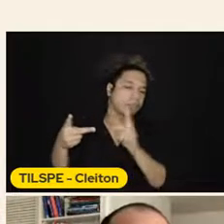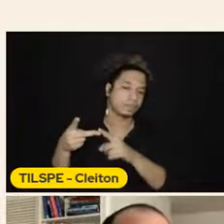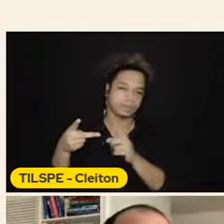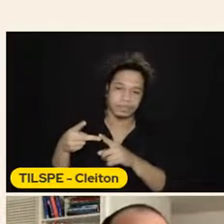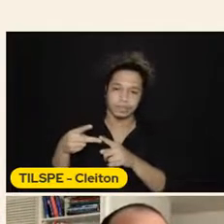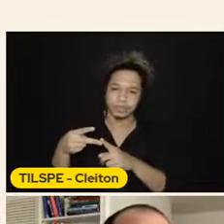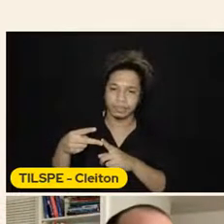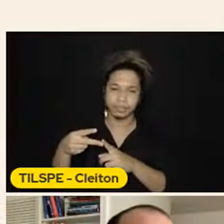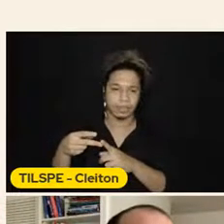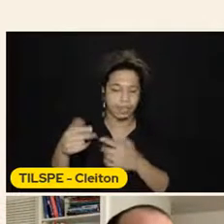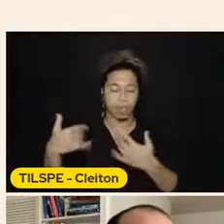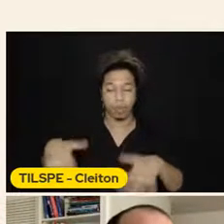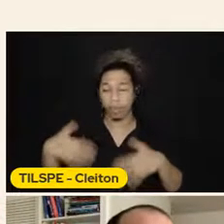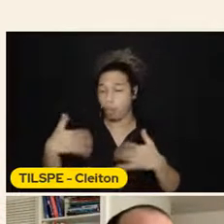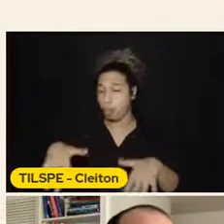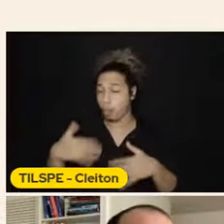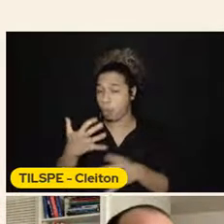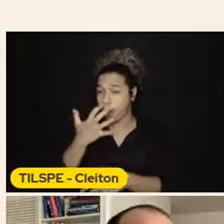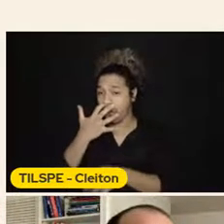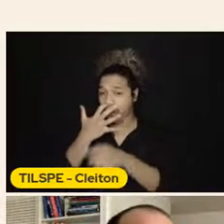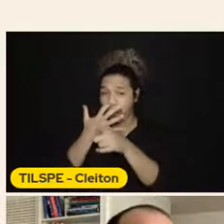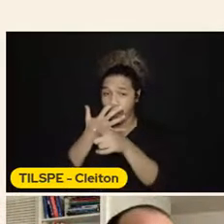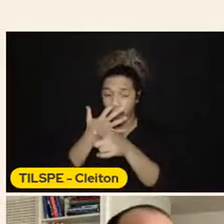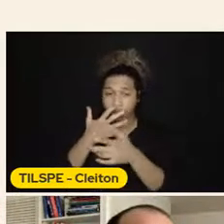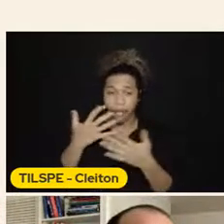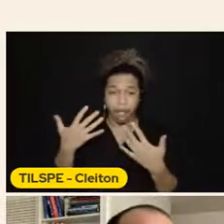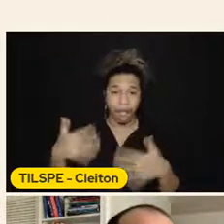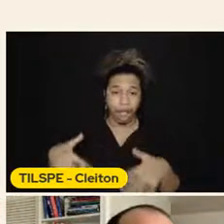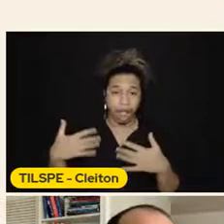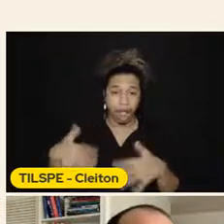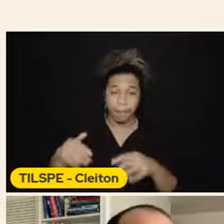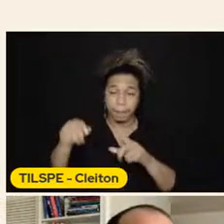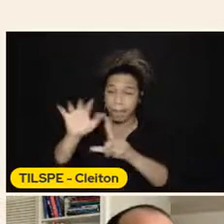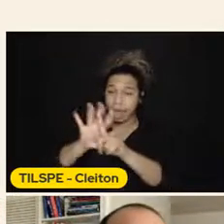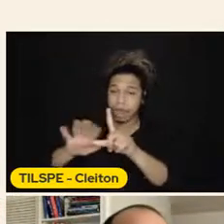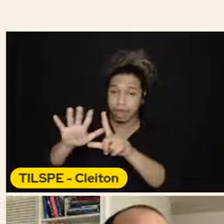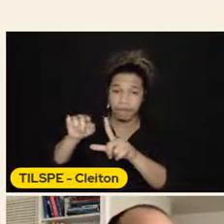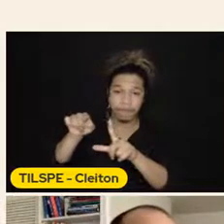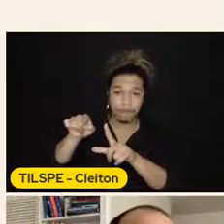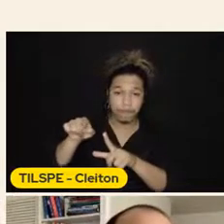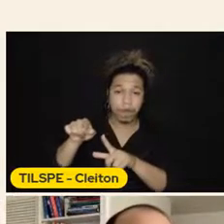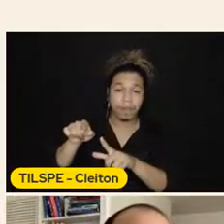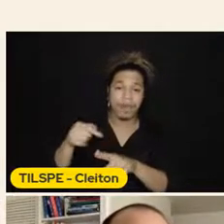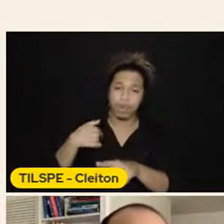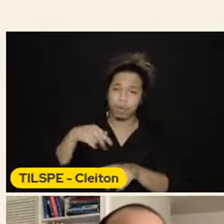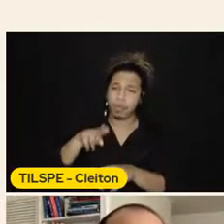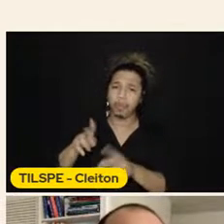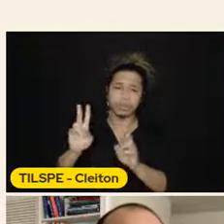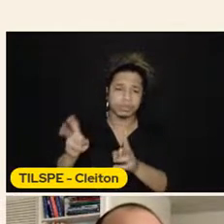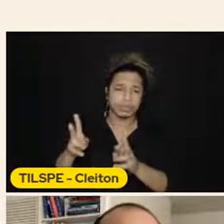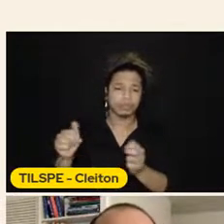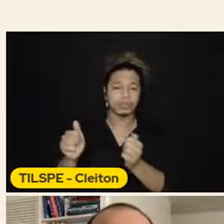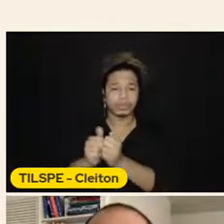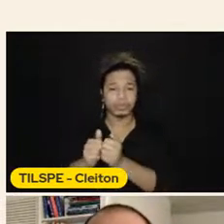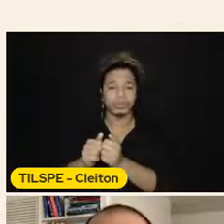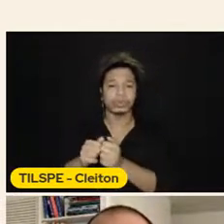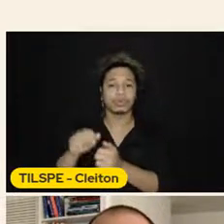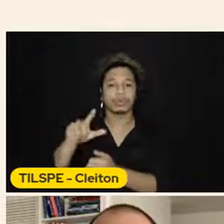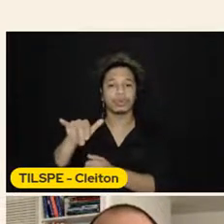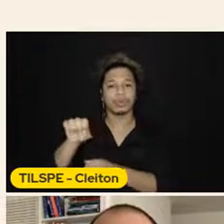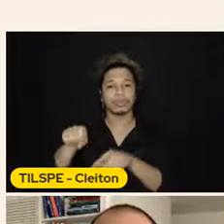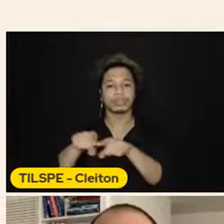I'm heads off. I'm completely fascinated by this platform. Use it constantly with Lucas and Ellen as well, who work with